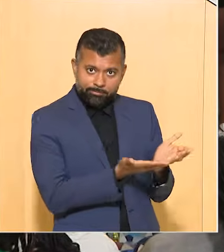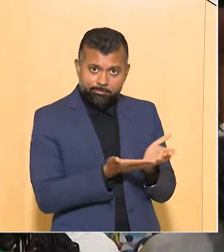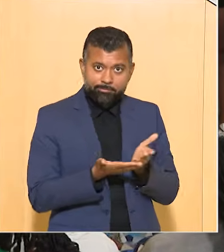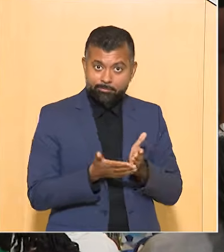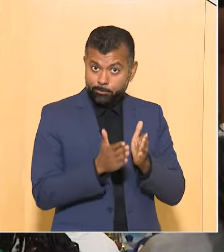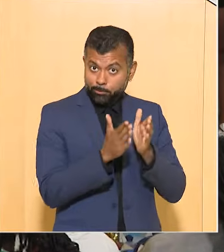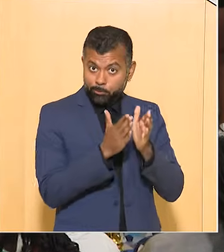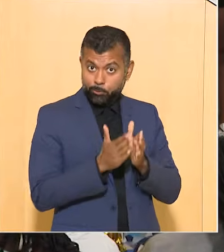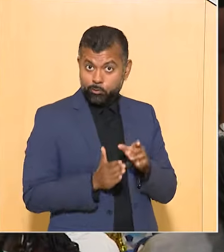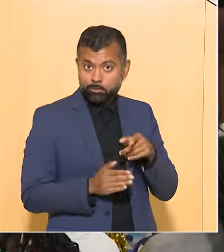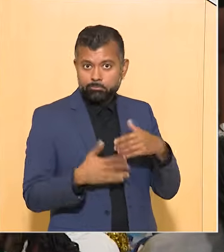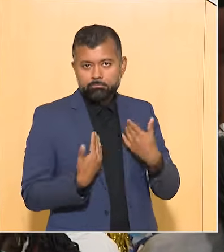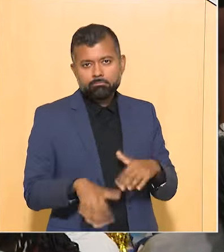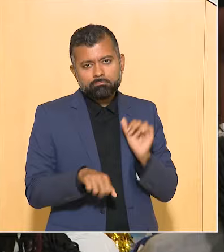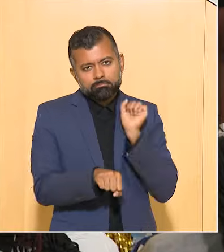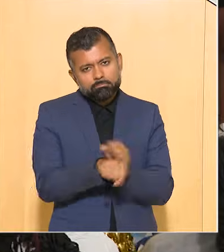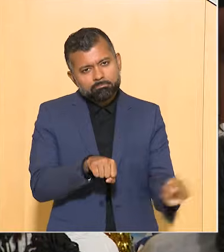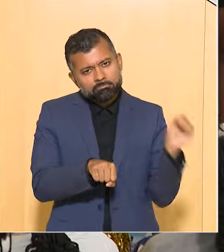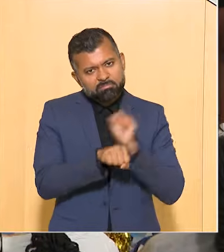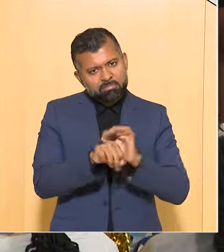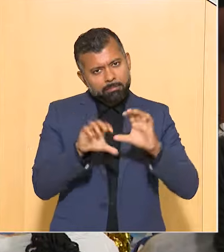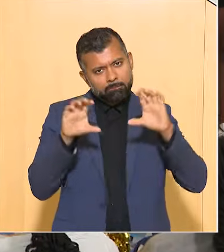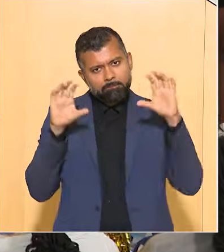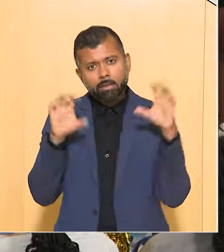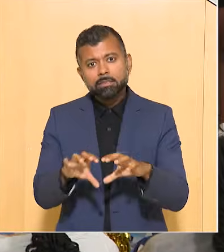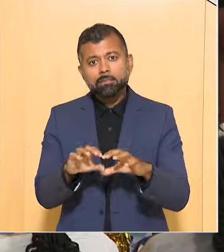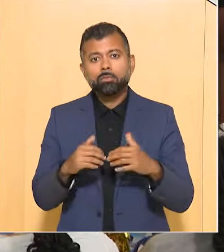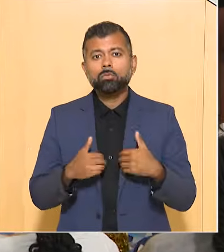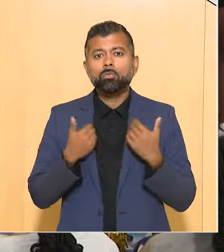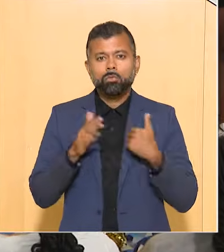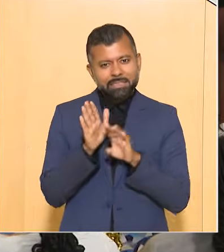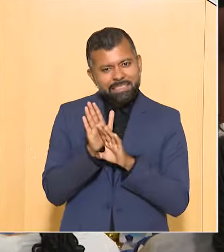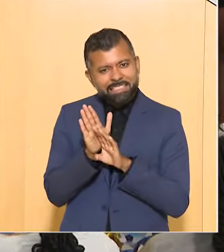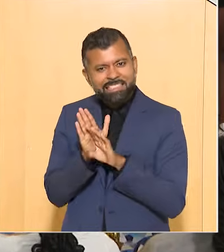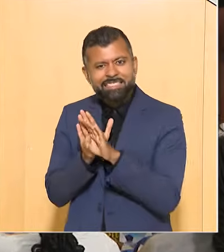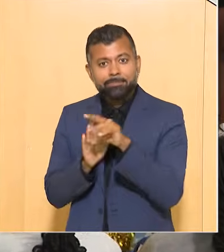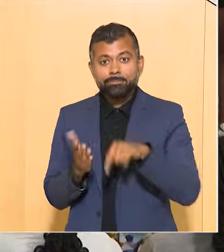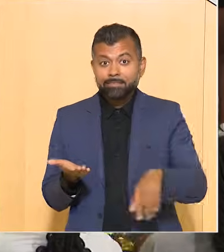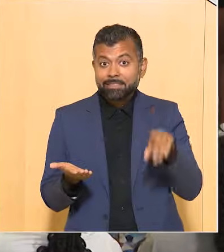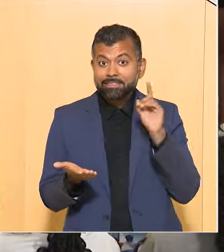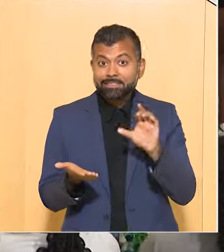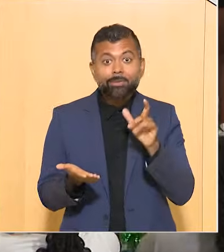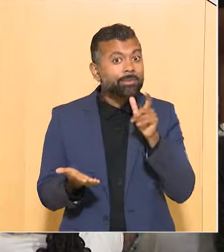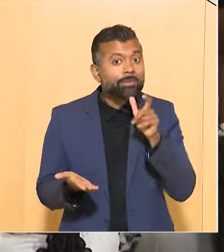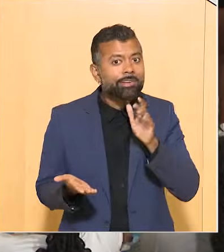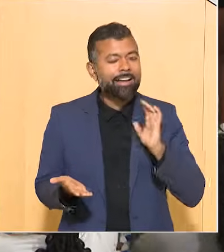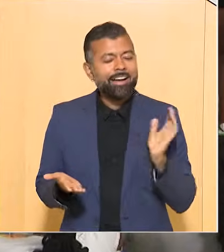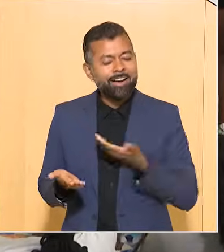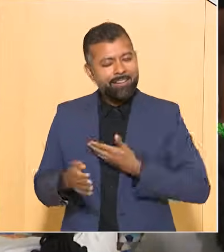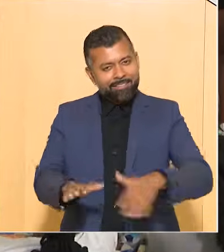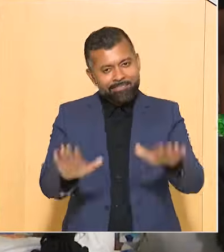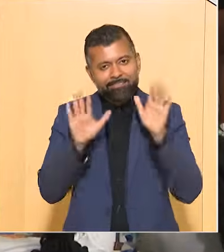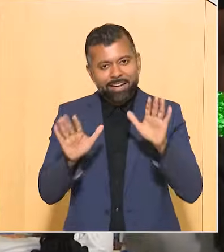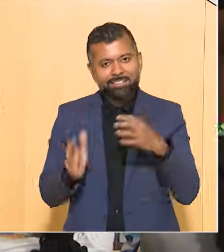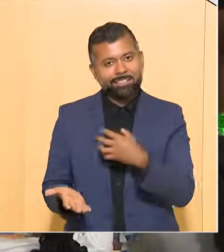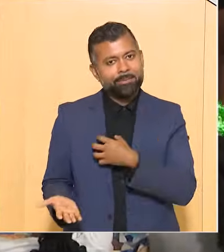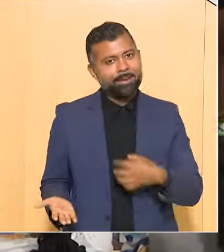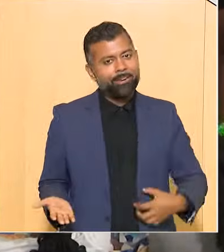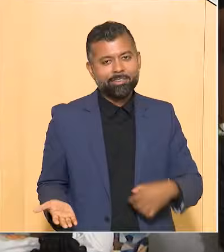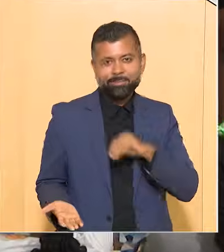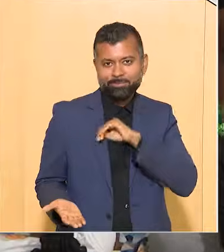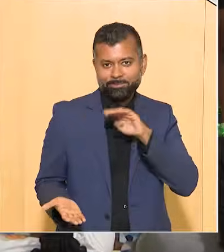our city. Please join me in welcoming our esteemed Mayor, Muriel Bowser. Thank you.